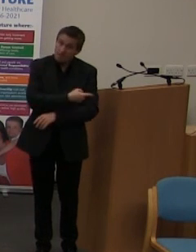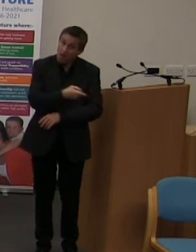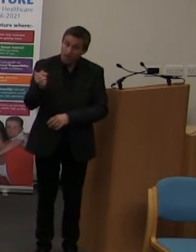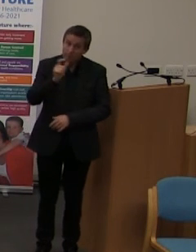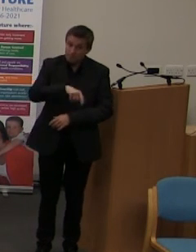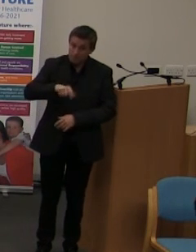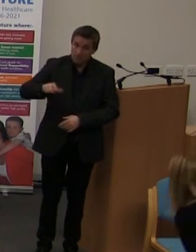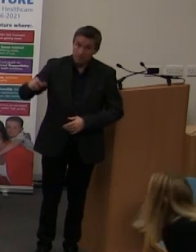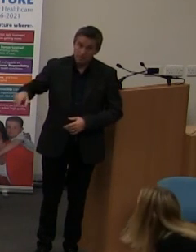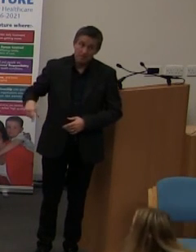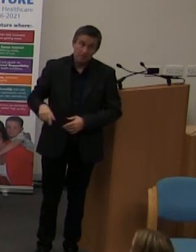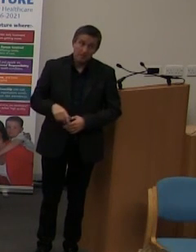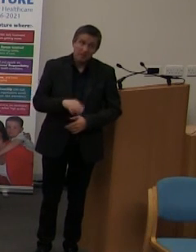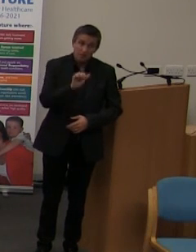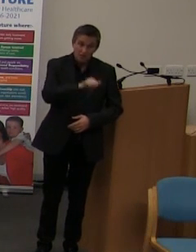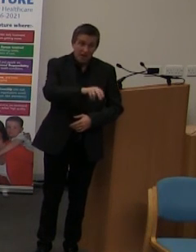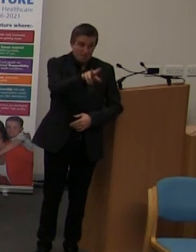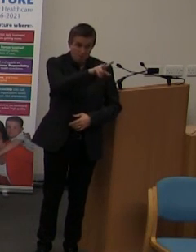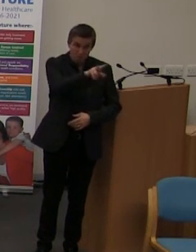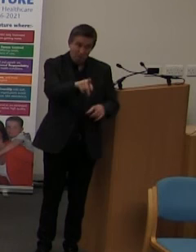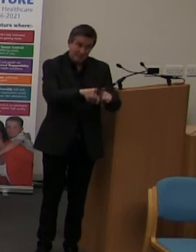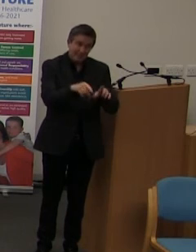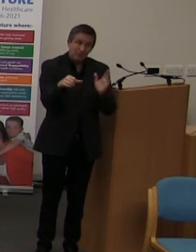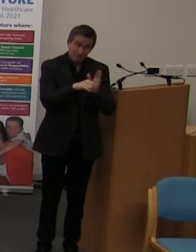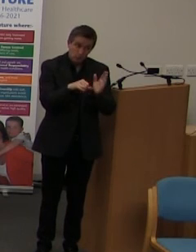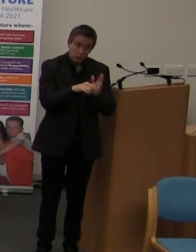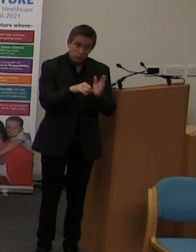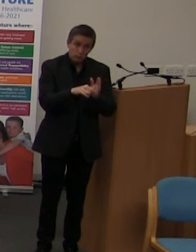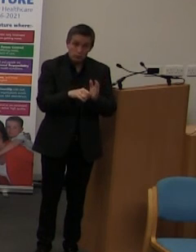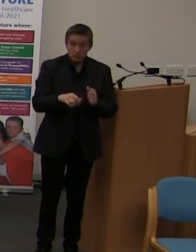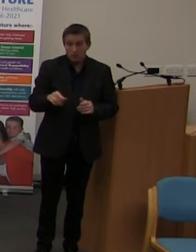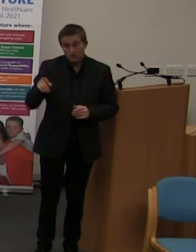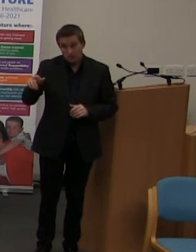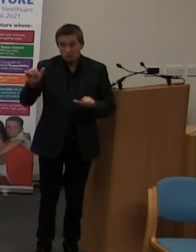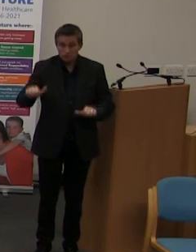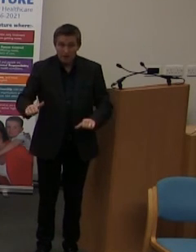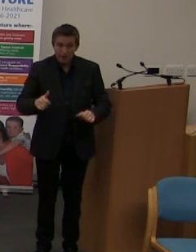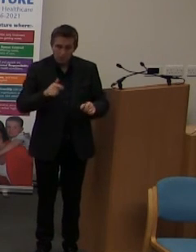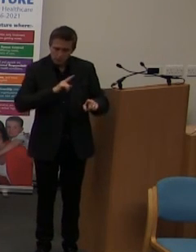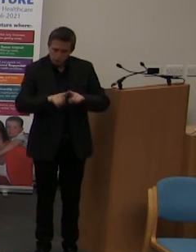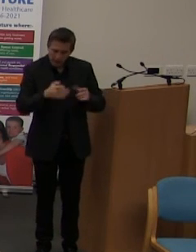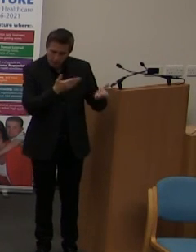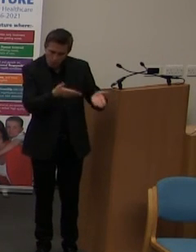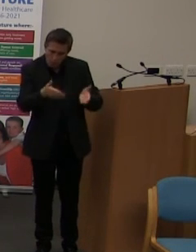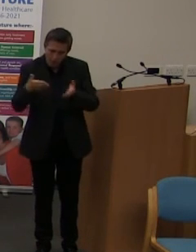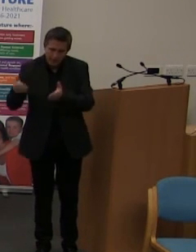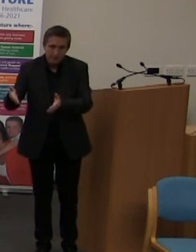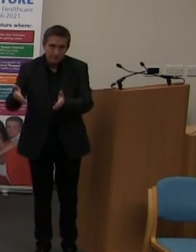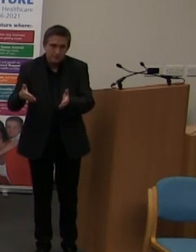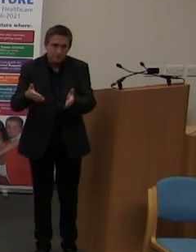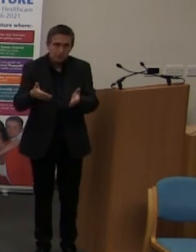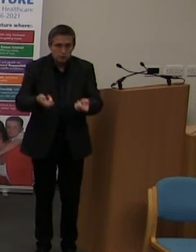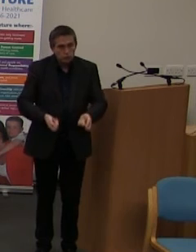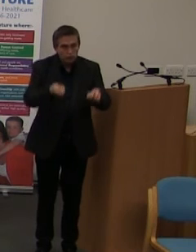wait longer. So it is the same kind of issues. So we are trying, as Cathy has said, we are trying a number of initiatives to try and